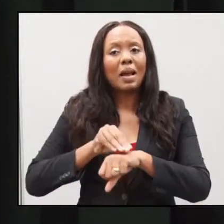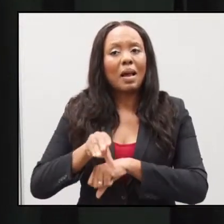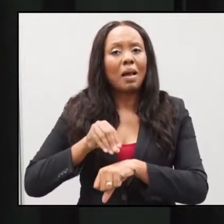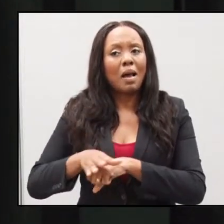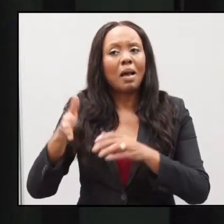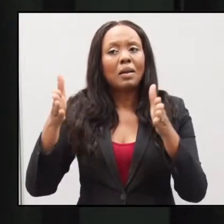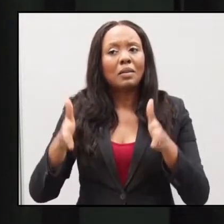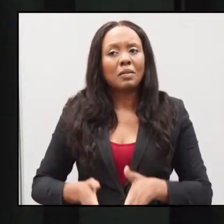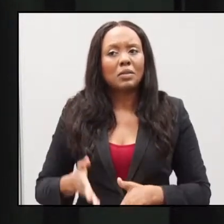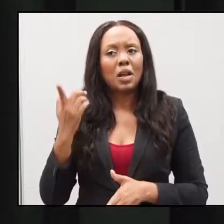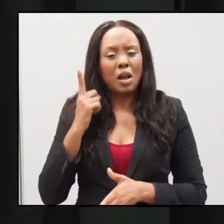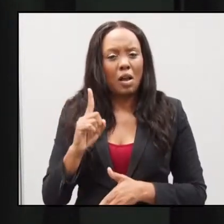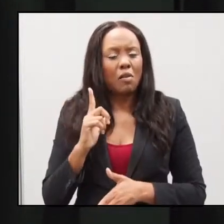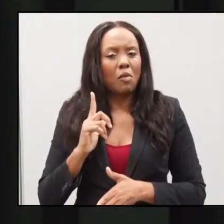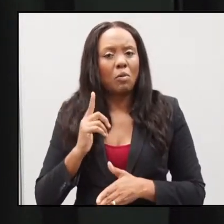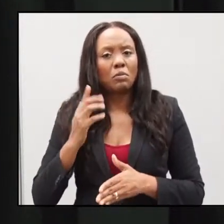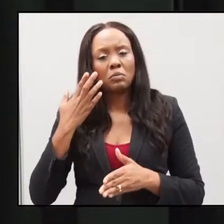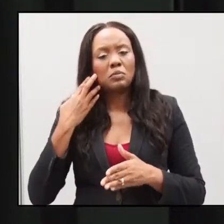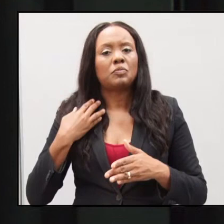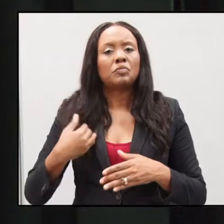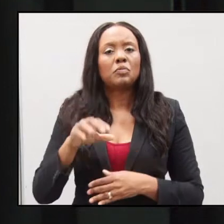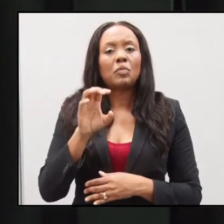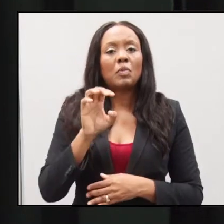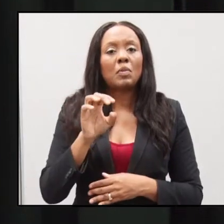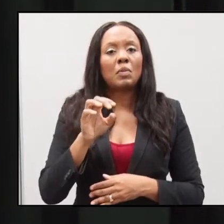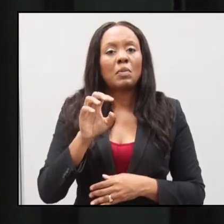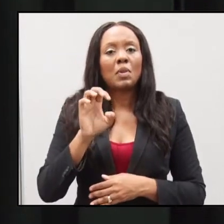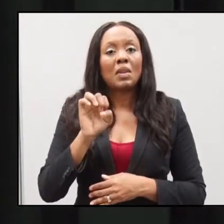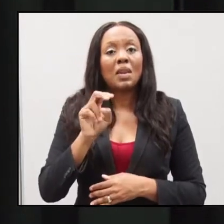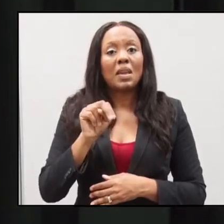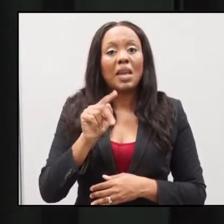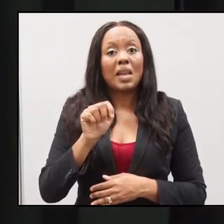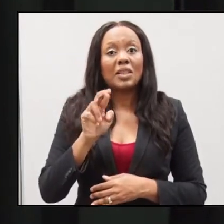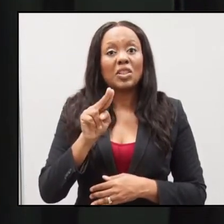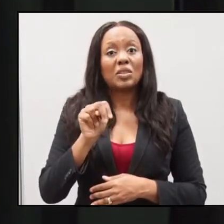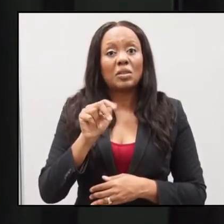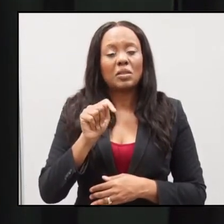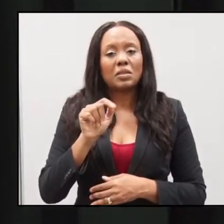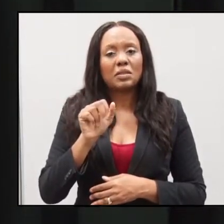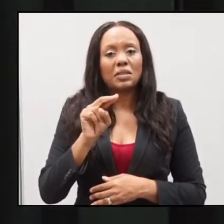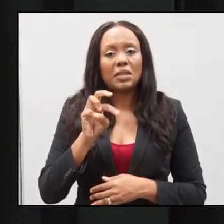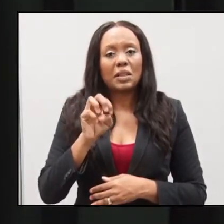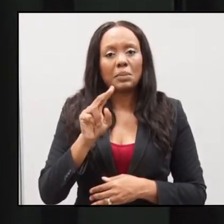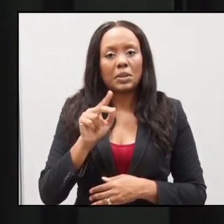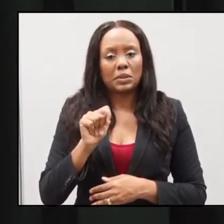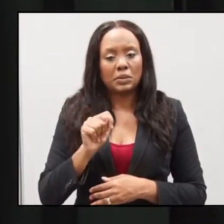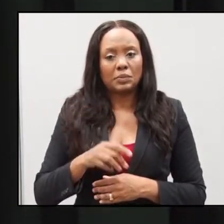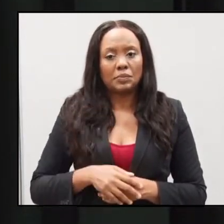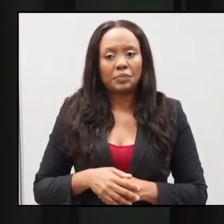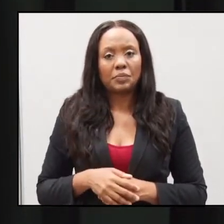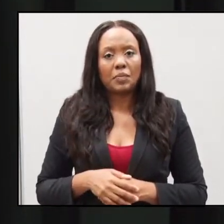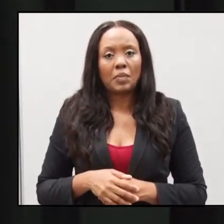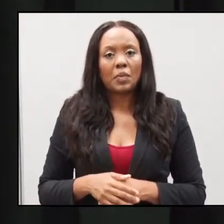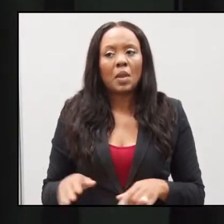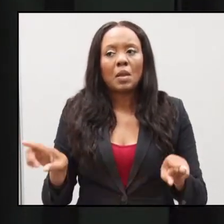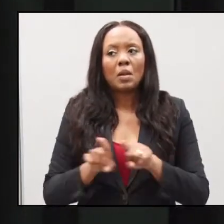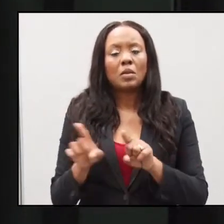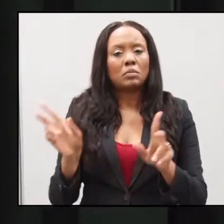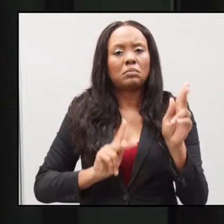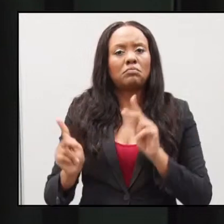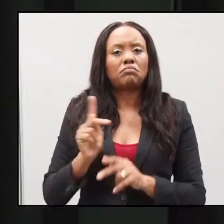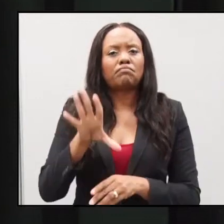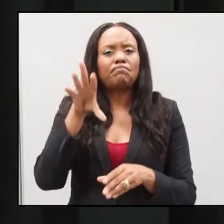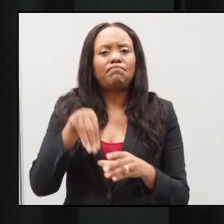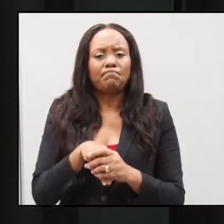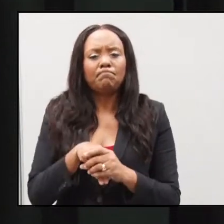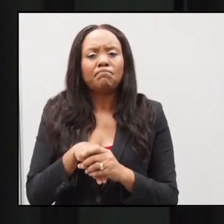and Entertainment Attorney, Mr. Odu McCory. Permanent Secretary in the Prime Minister's Office, Division of Culture, Mr. J. Hugh Wiltshire, CEO of the National